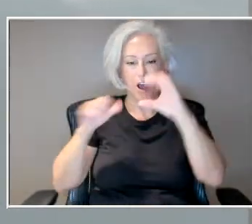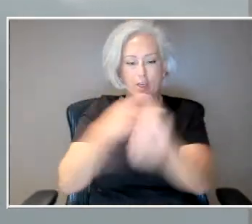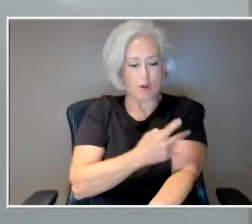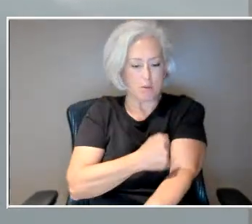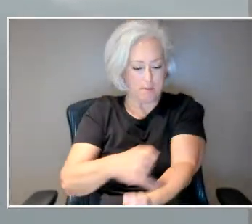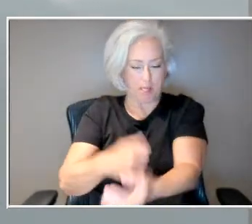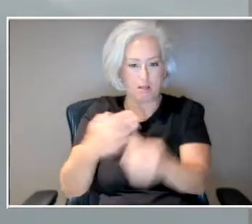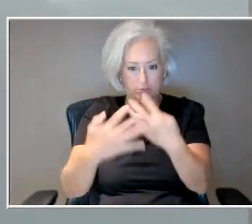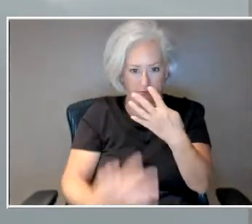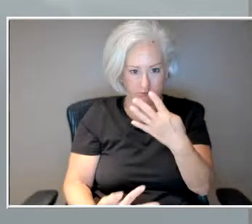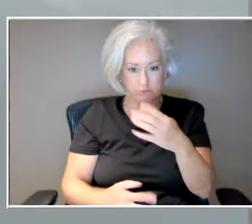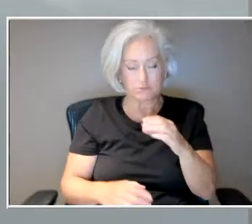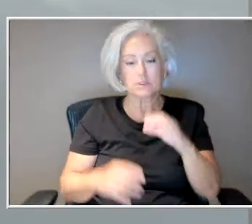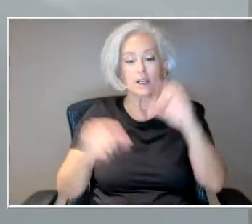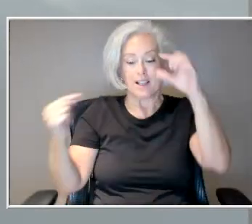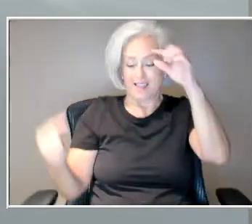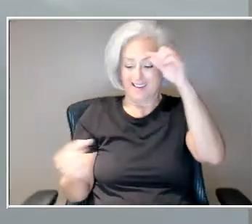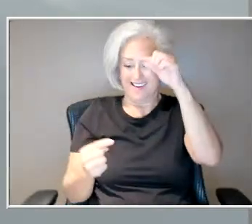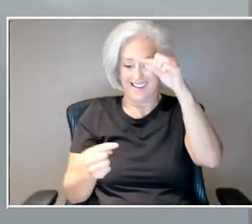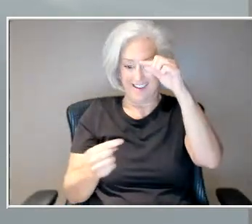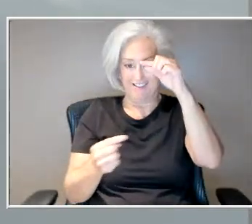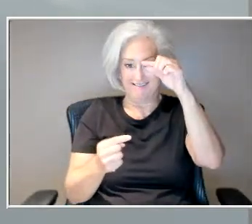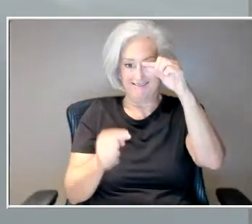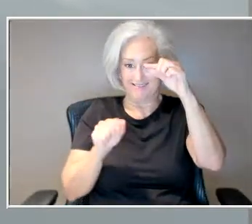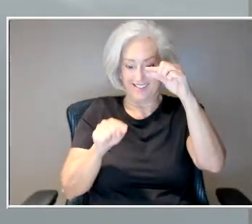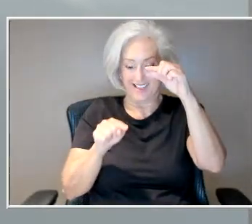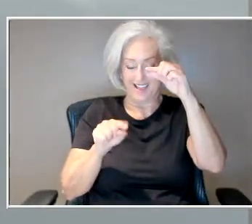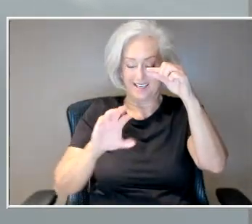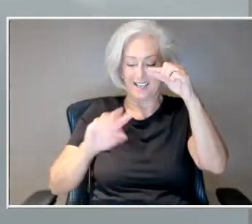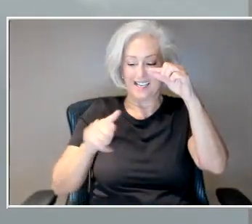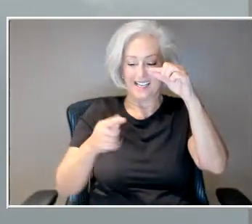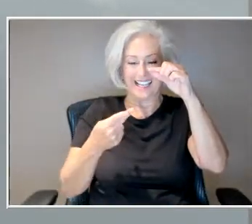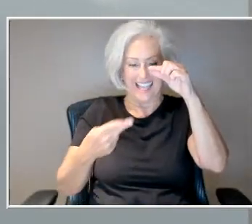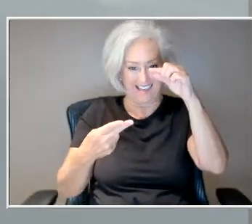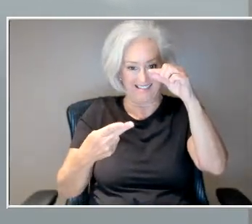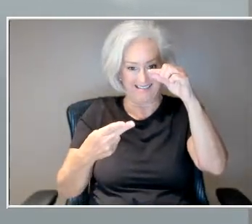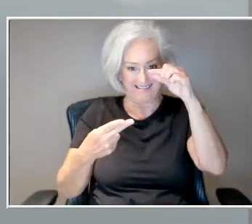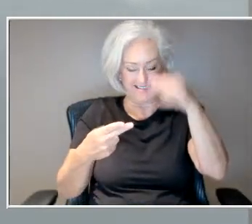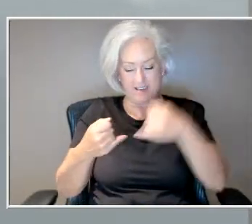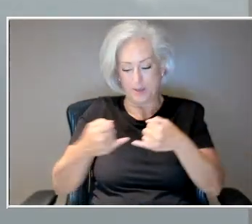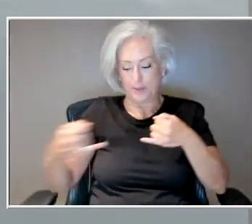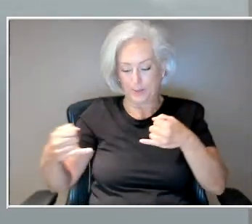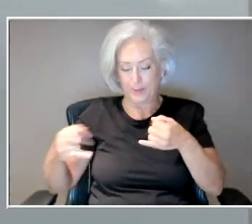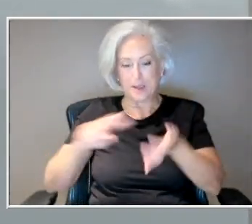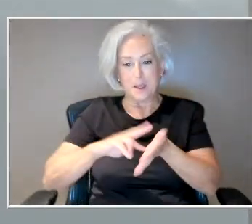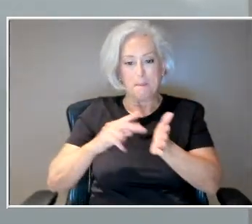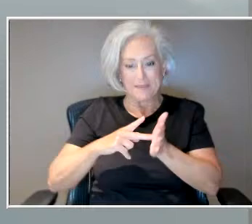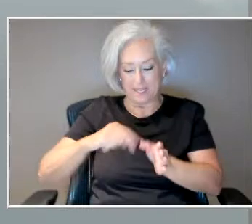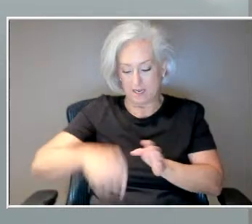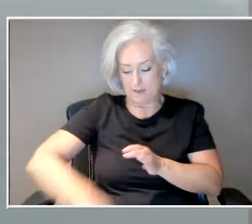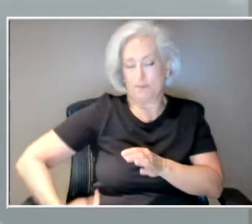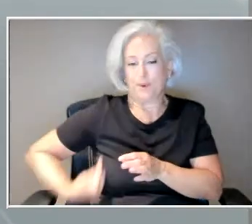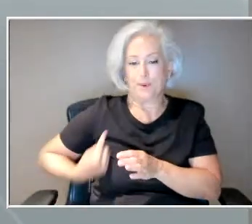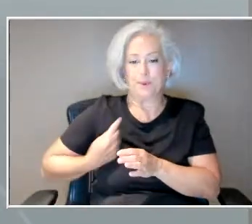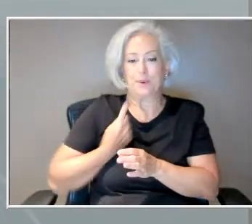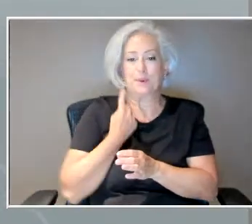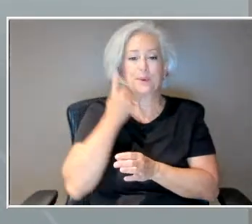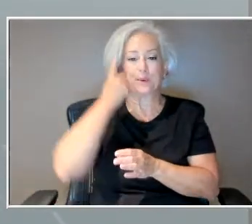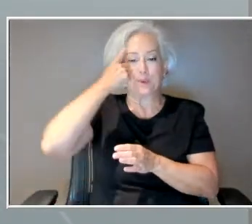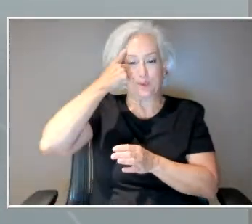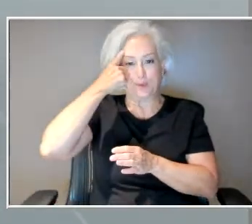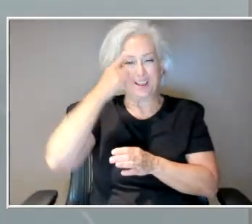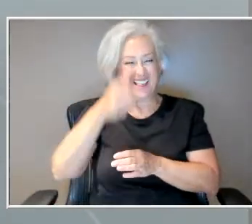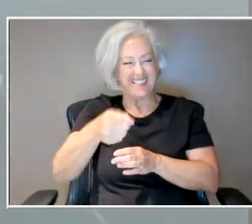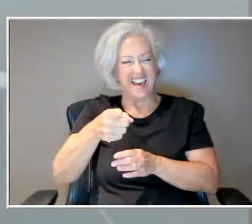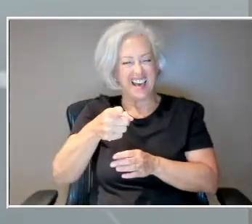catheter system that is allowing us to bring our instruments to this thing. These are greatly magnified. Remember, we're talking about something